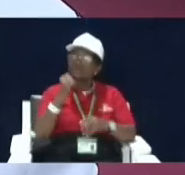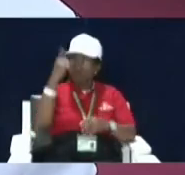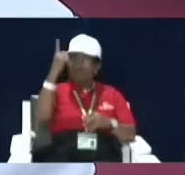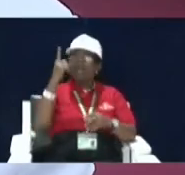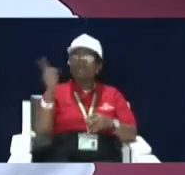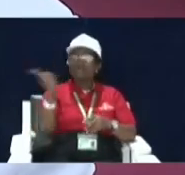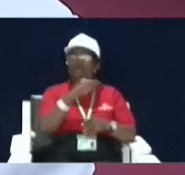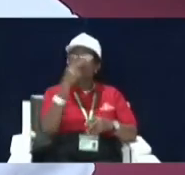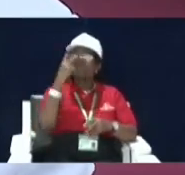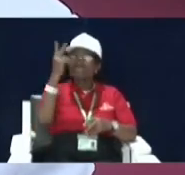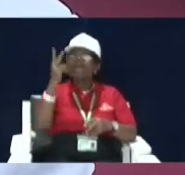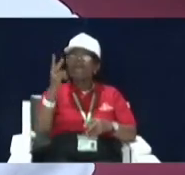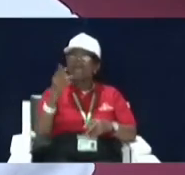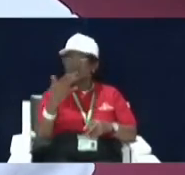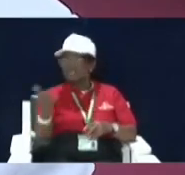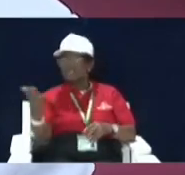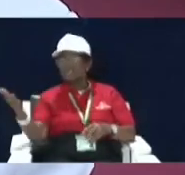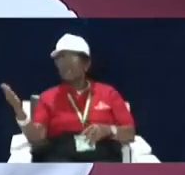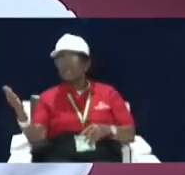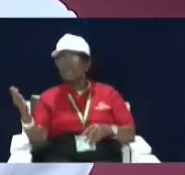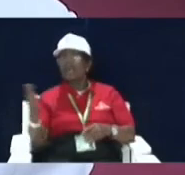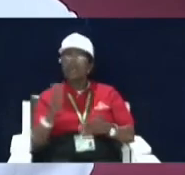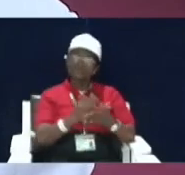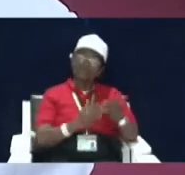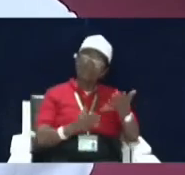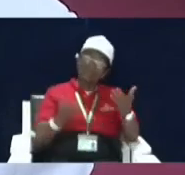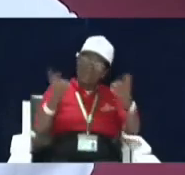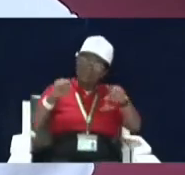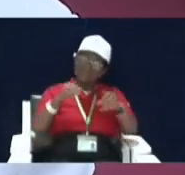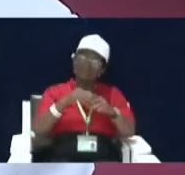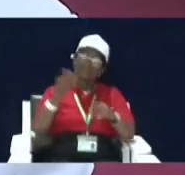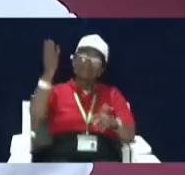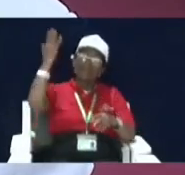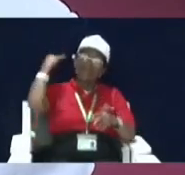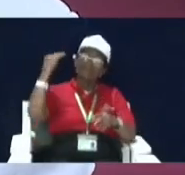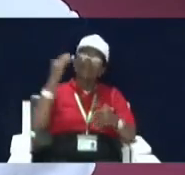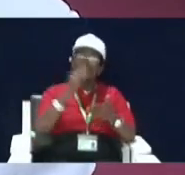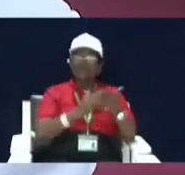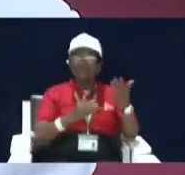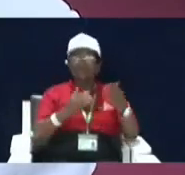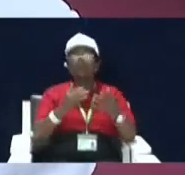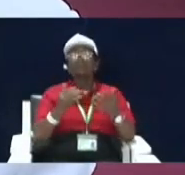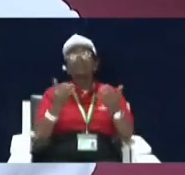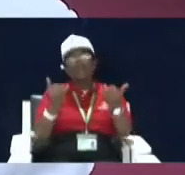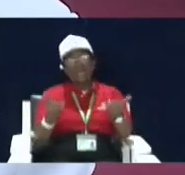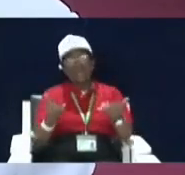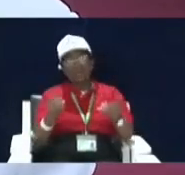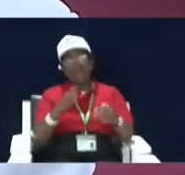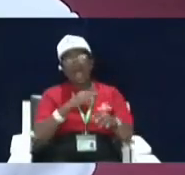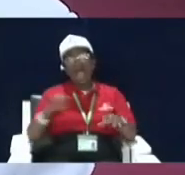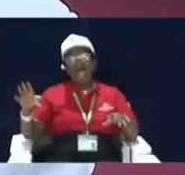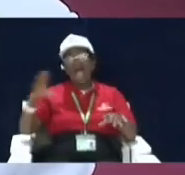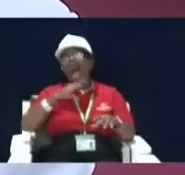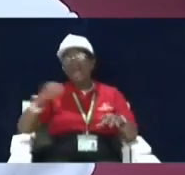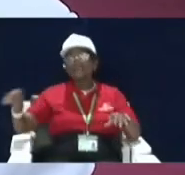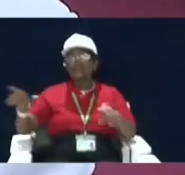Some had happened in the past, some in the present, and so on. But